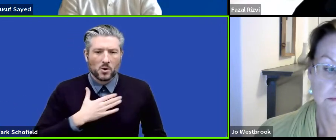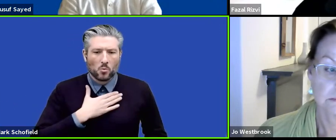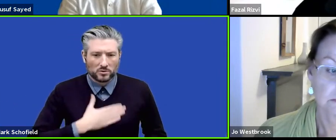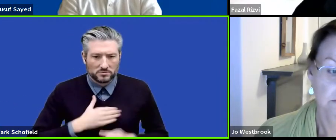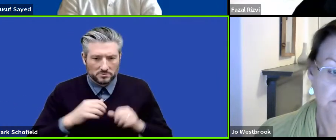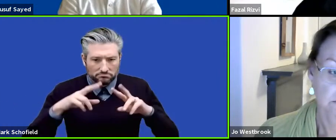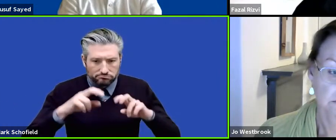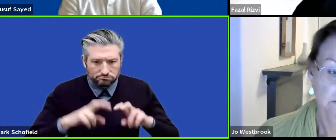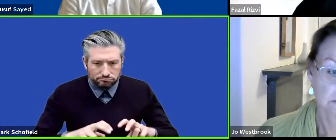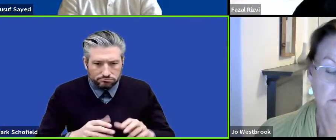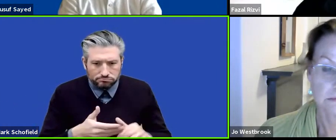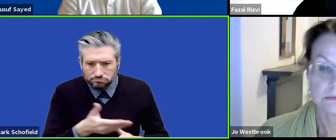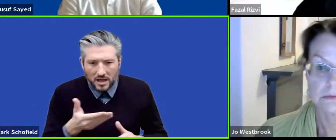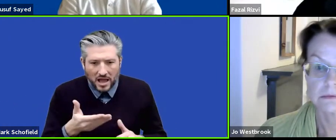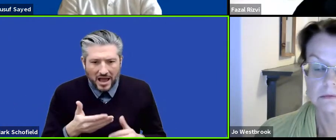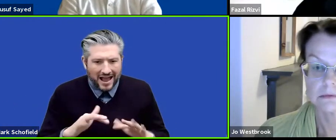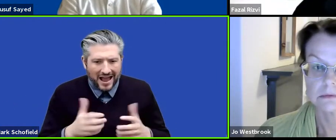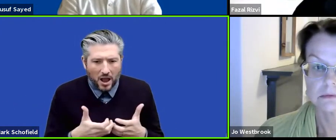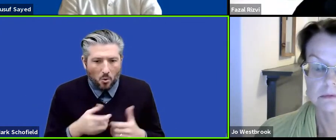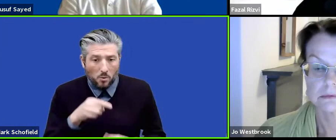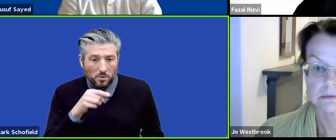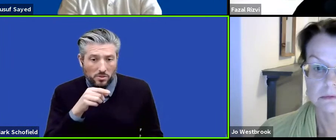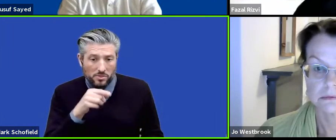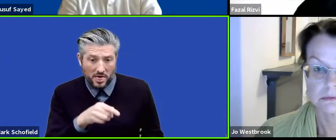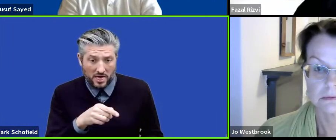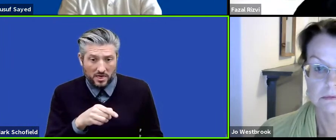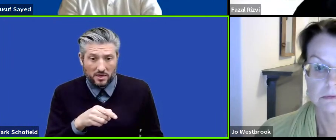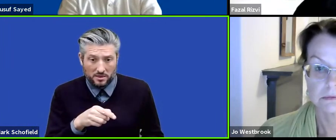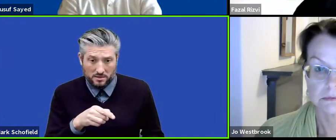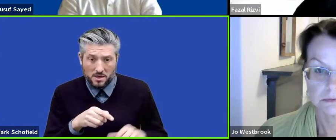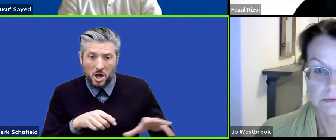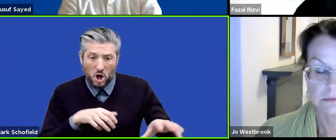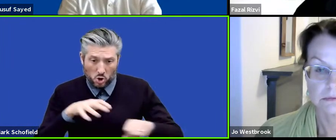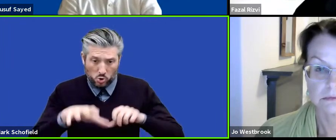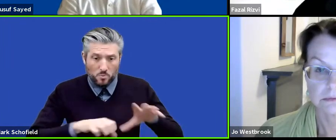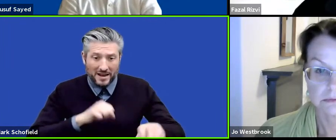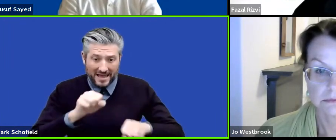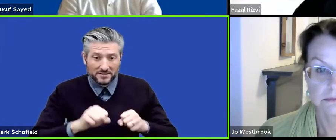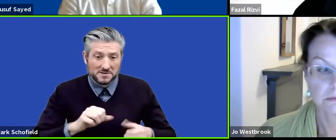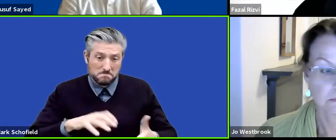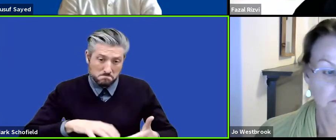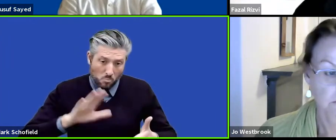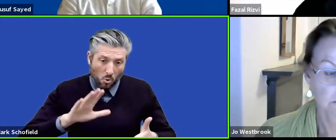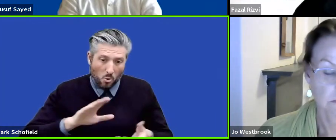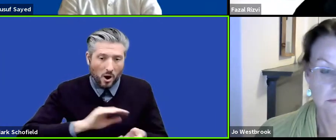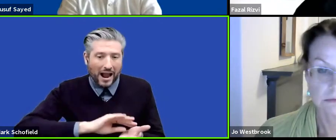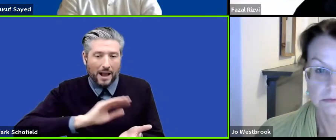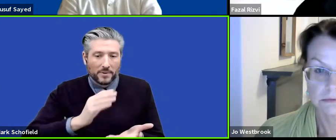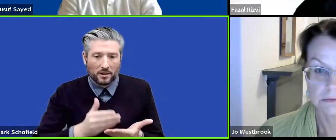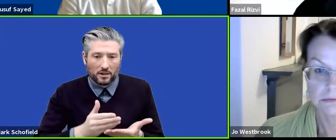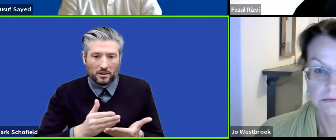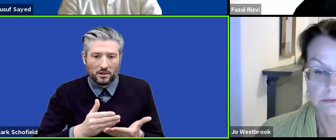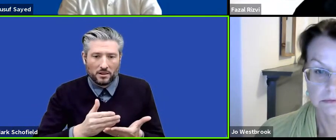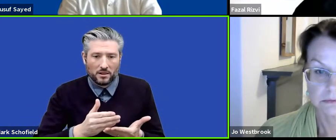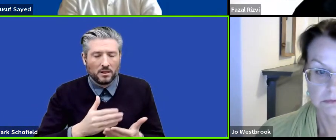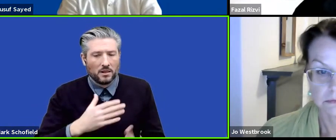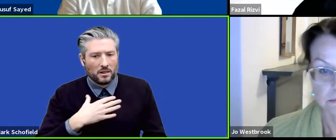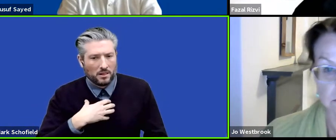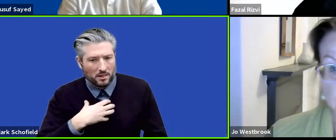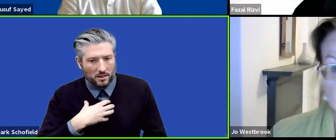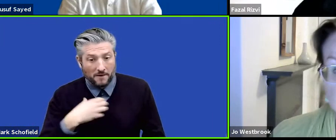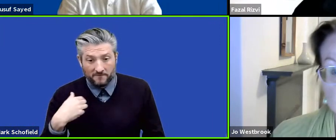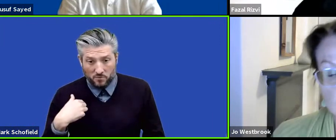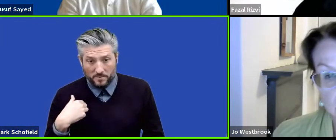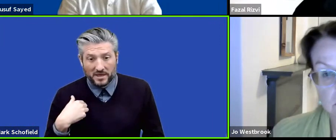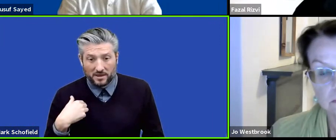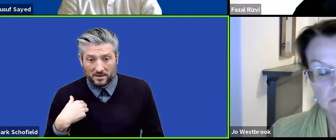those to further their capital accumulation strategies. And to me, that it really is quite a good question.